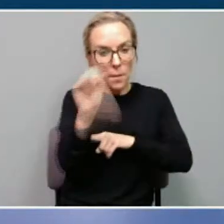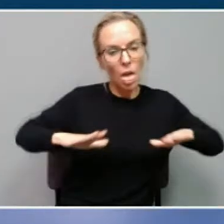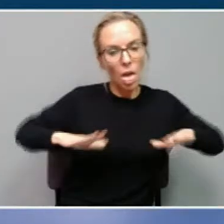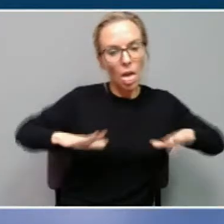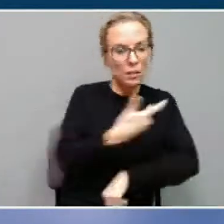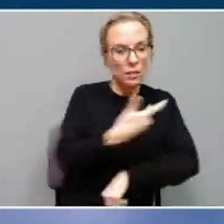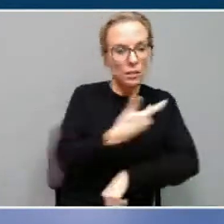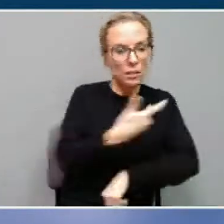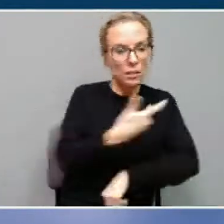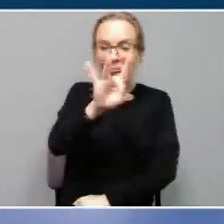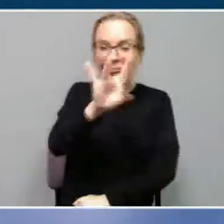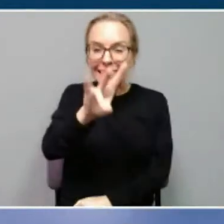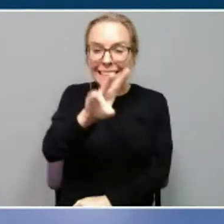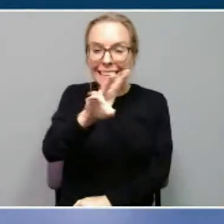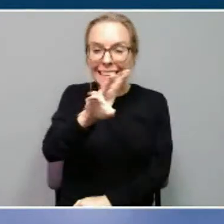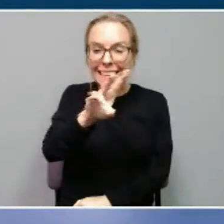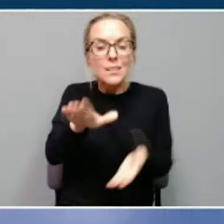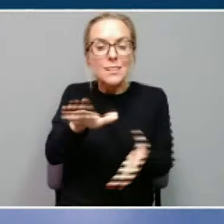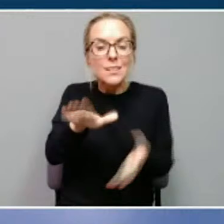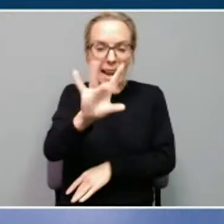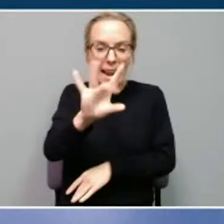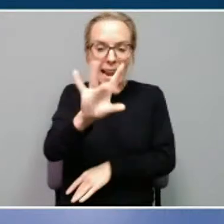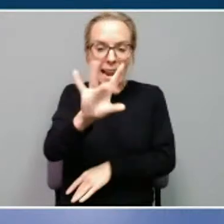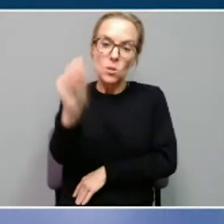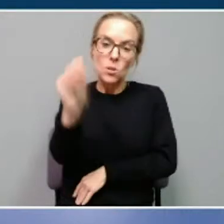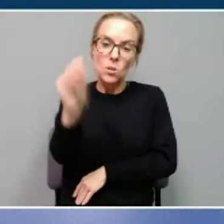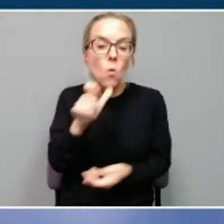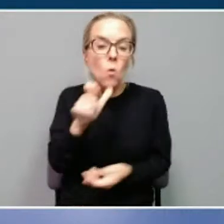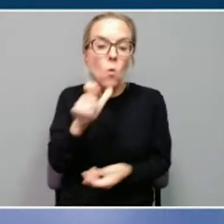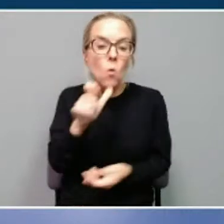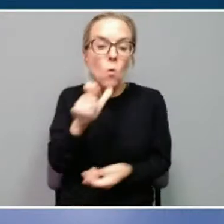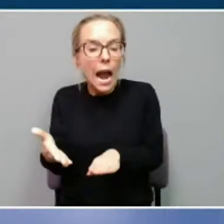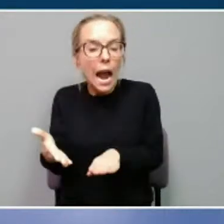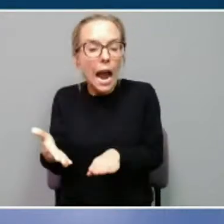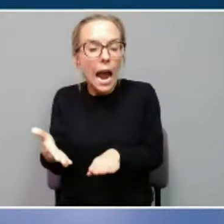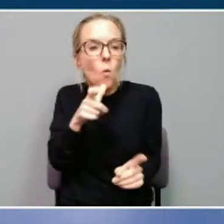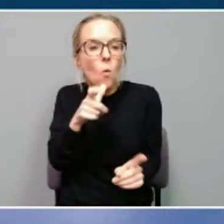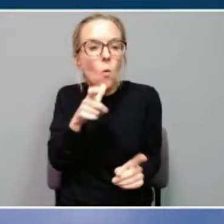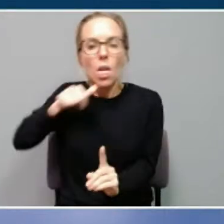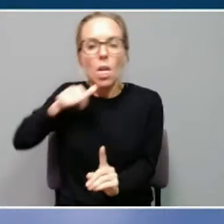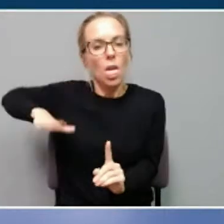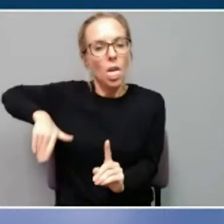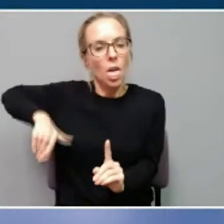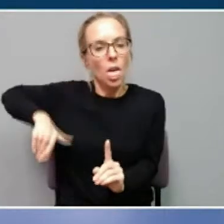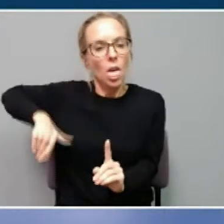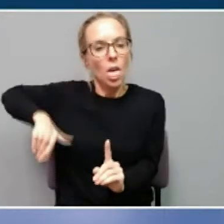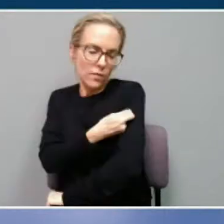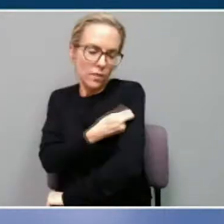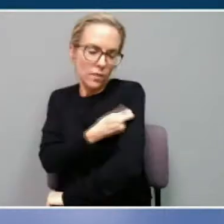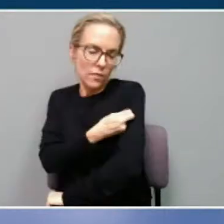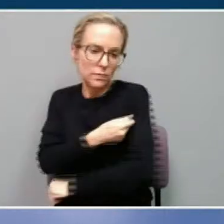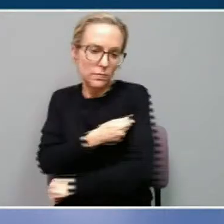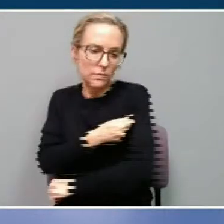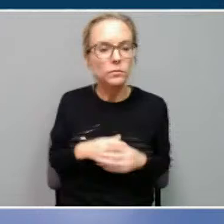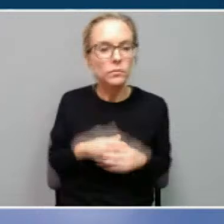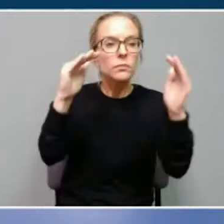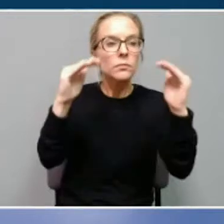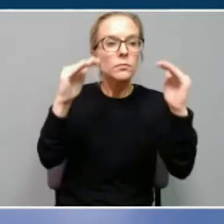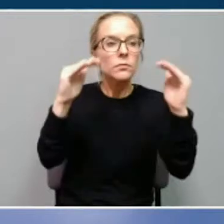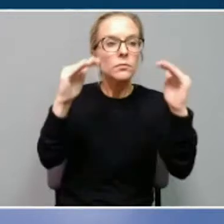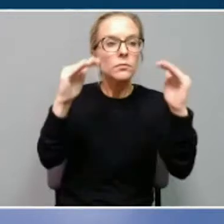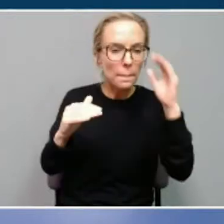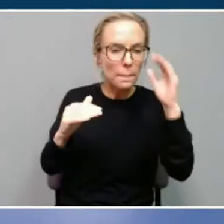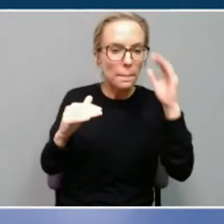since March 1st have been with unvaccinated individuals. And in fact, these